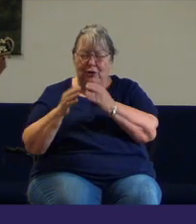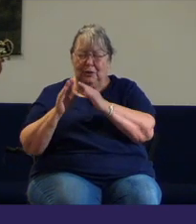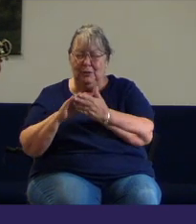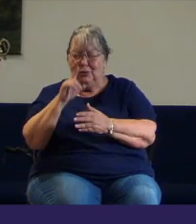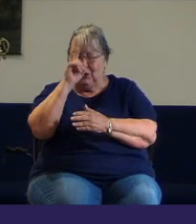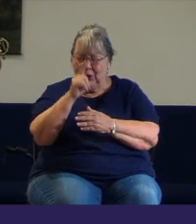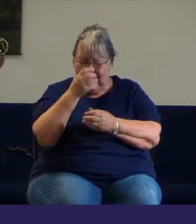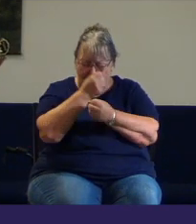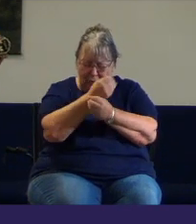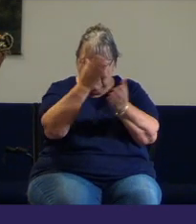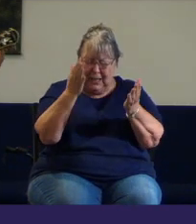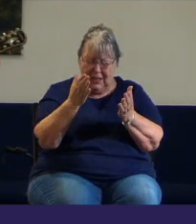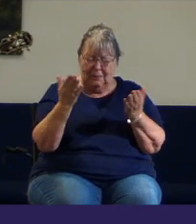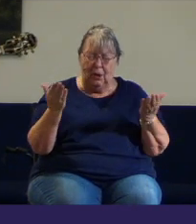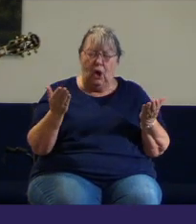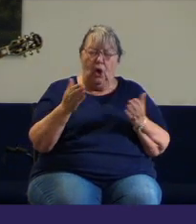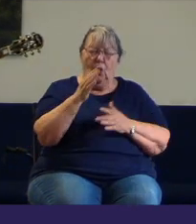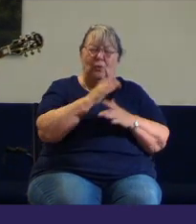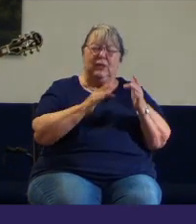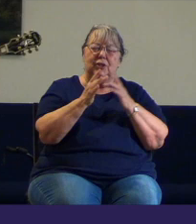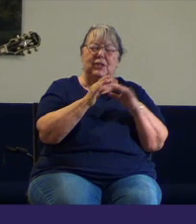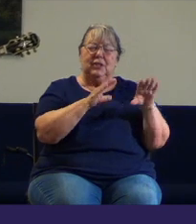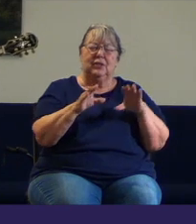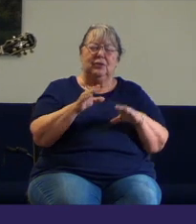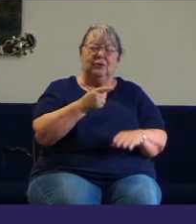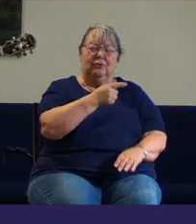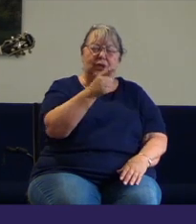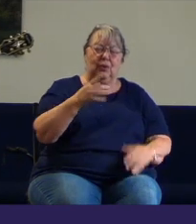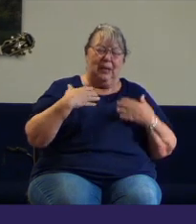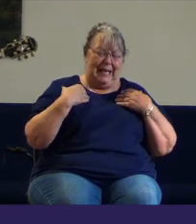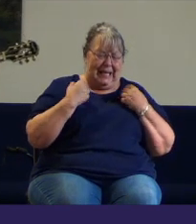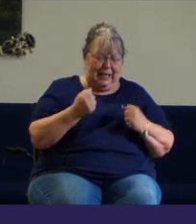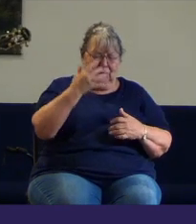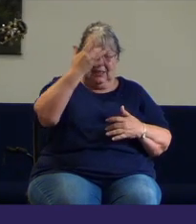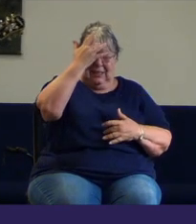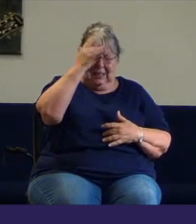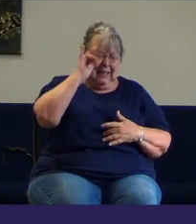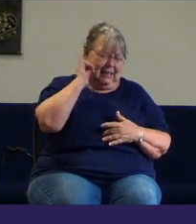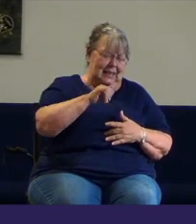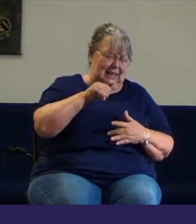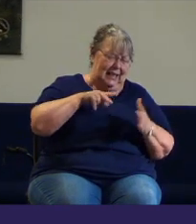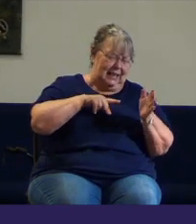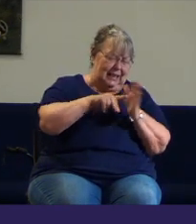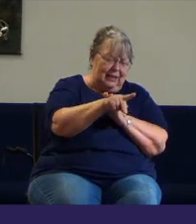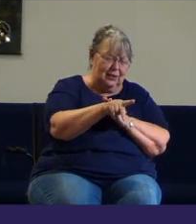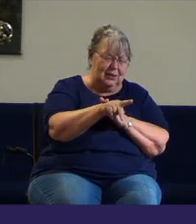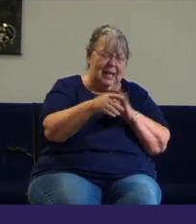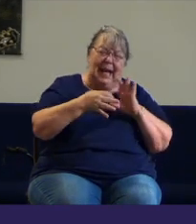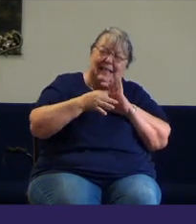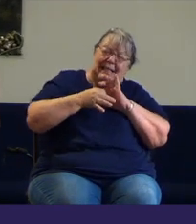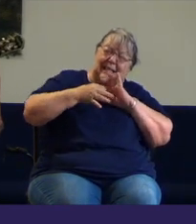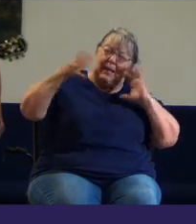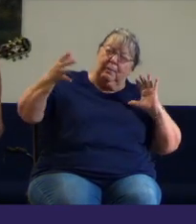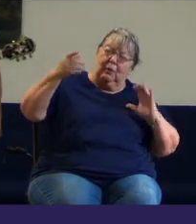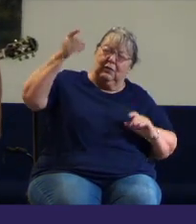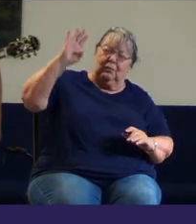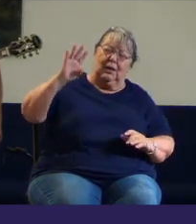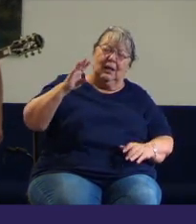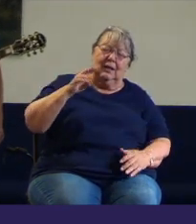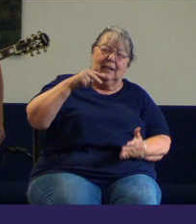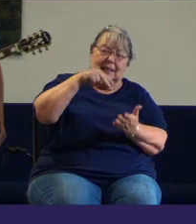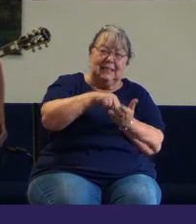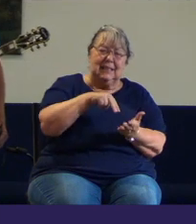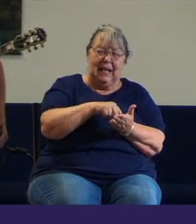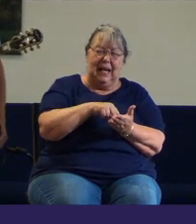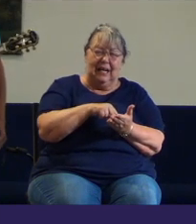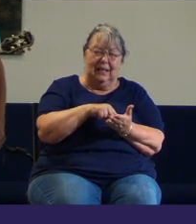has done for you and how he heals of a disease that kills and separates from God, just stand. Would you that?